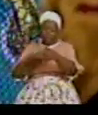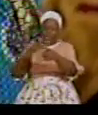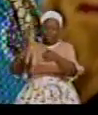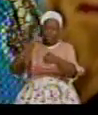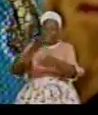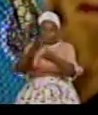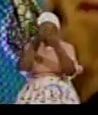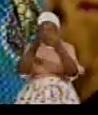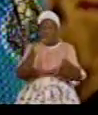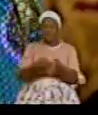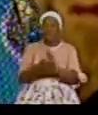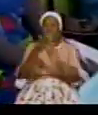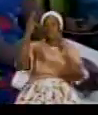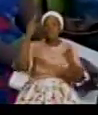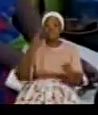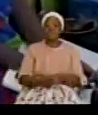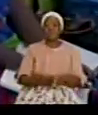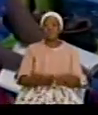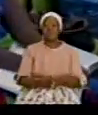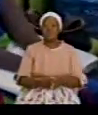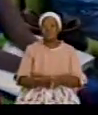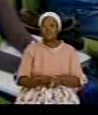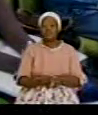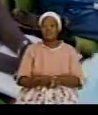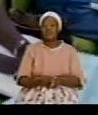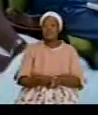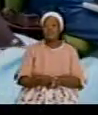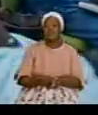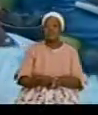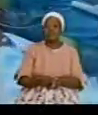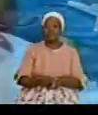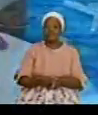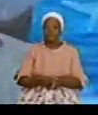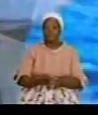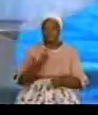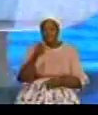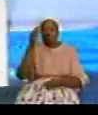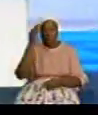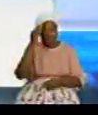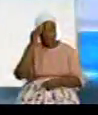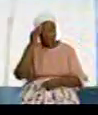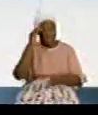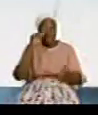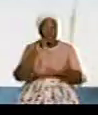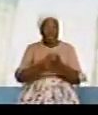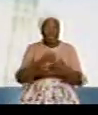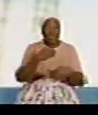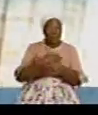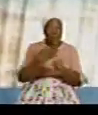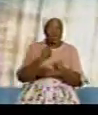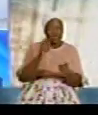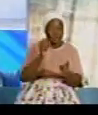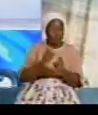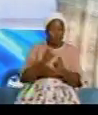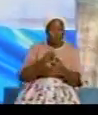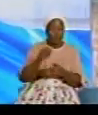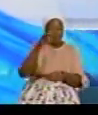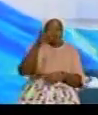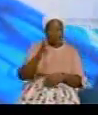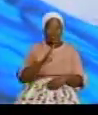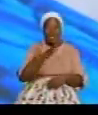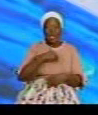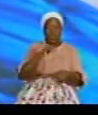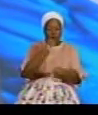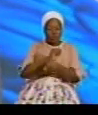me hear you. Amen. You know, that makes the word of God and the work of God